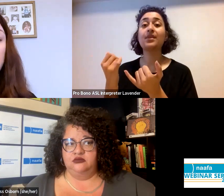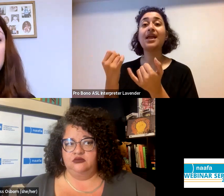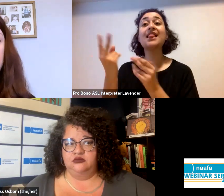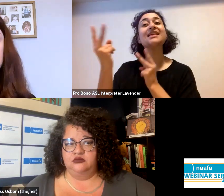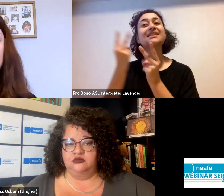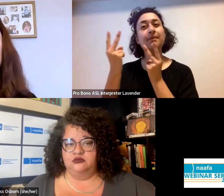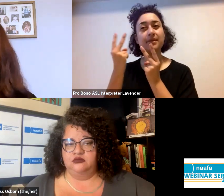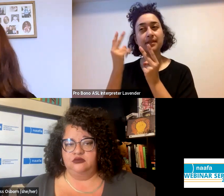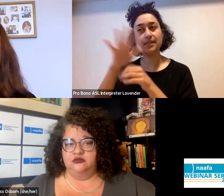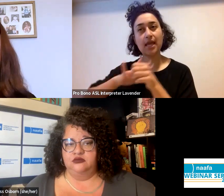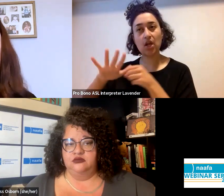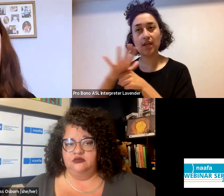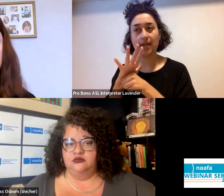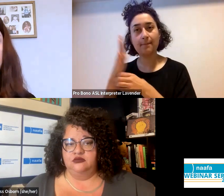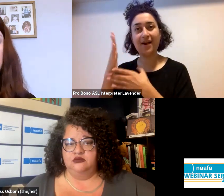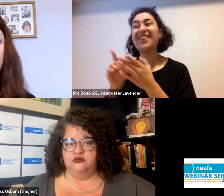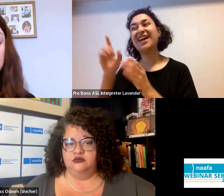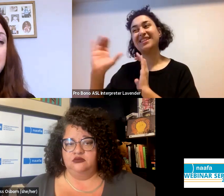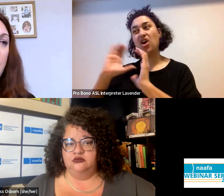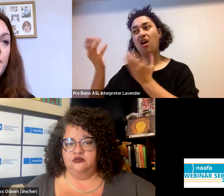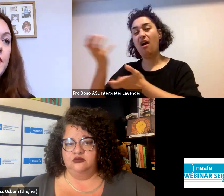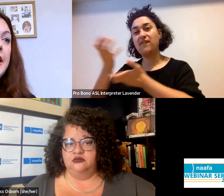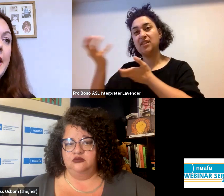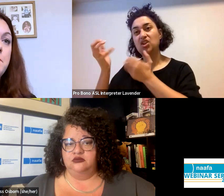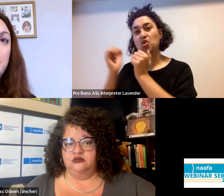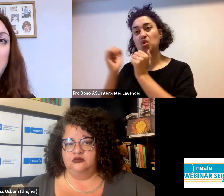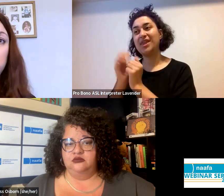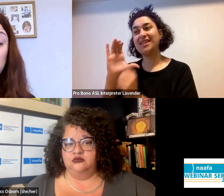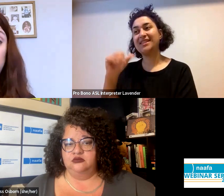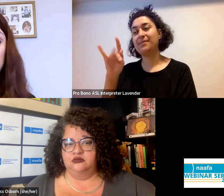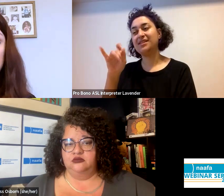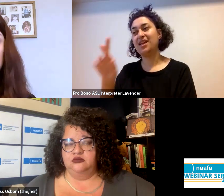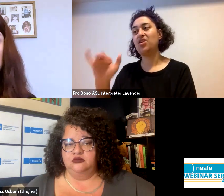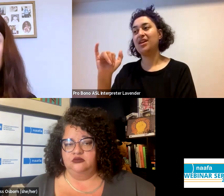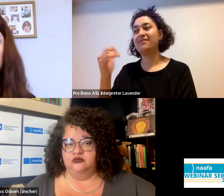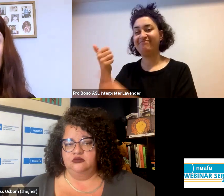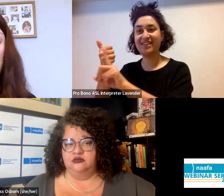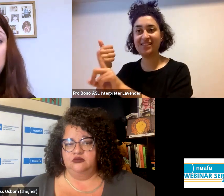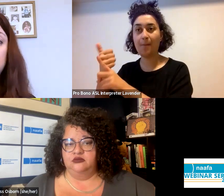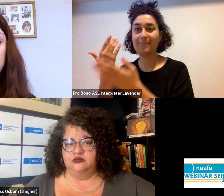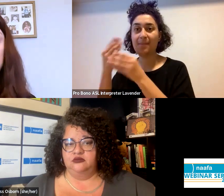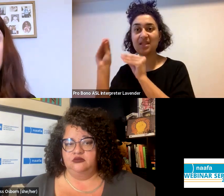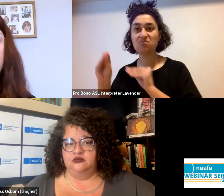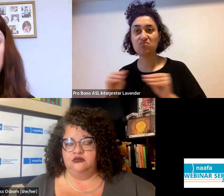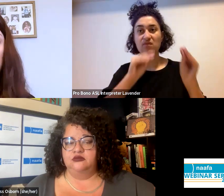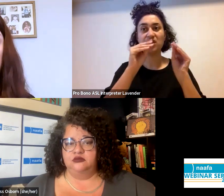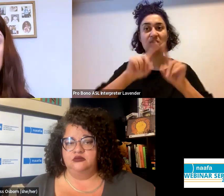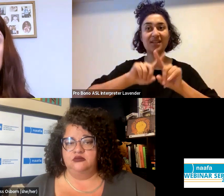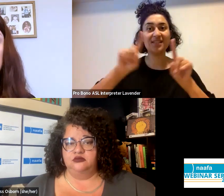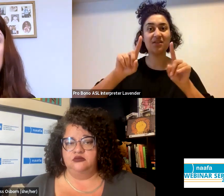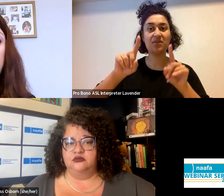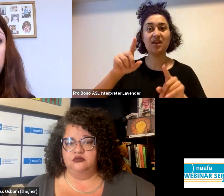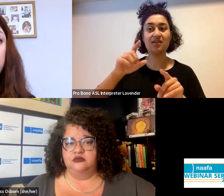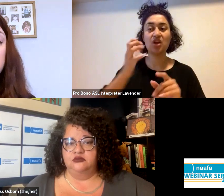side, a lot of the times that's a conversation with the cemetery itself. It may mean moving to a different garden, to a different